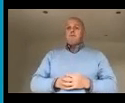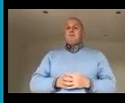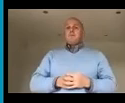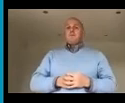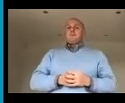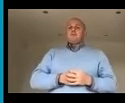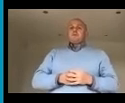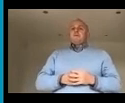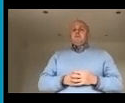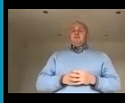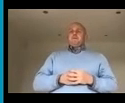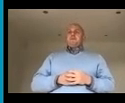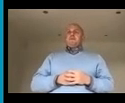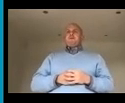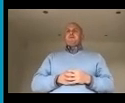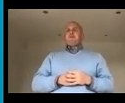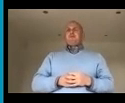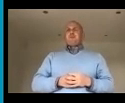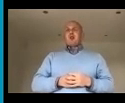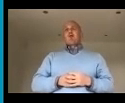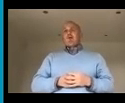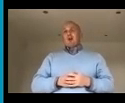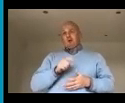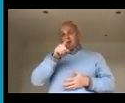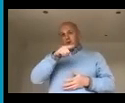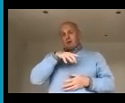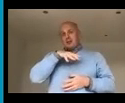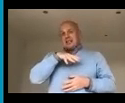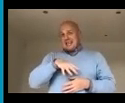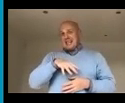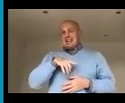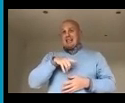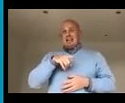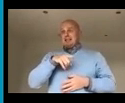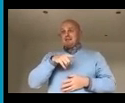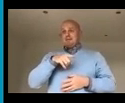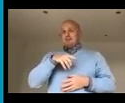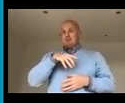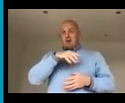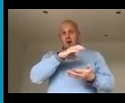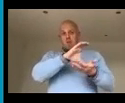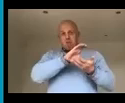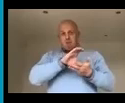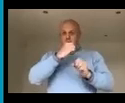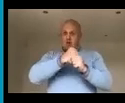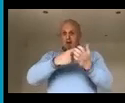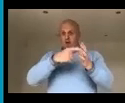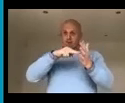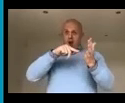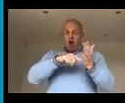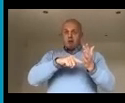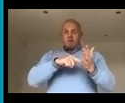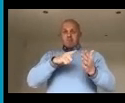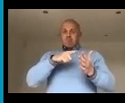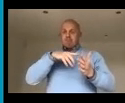So there's some basic things you need to be aware of for any grant. So if there's people looking at this who